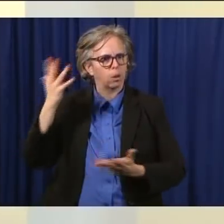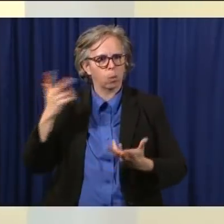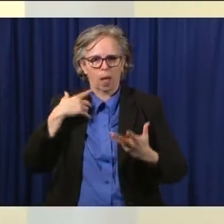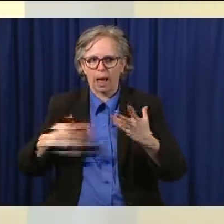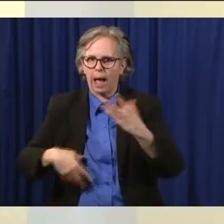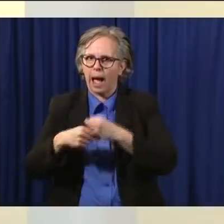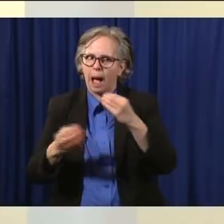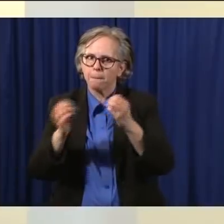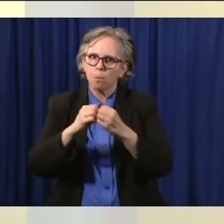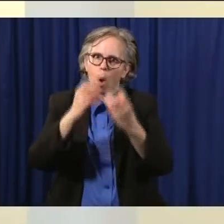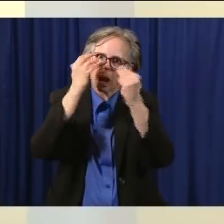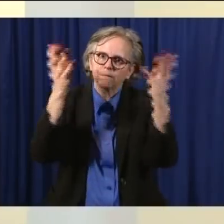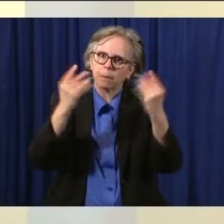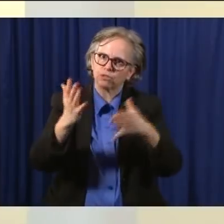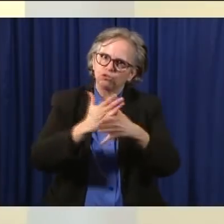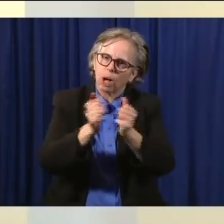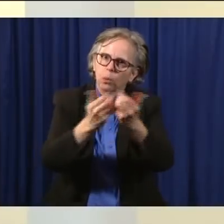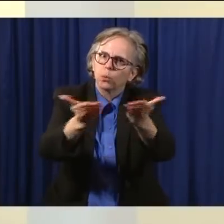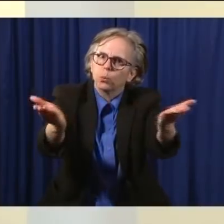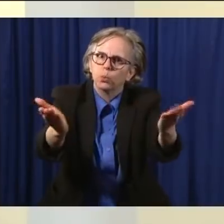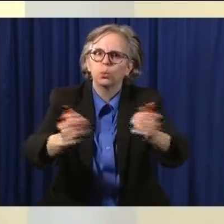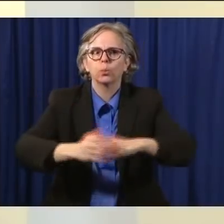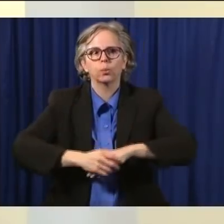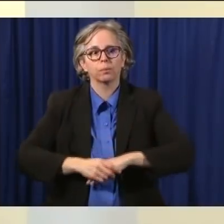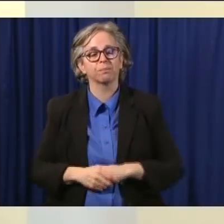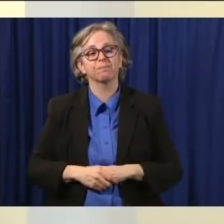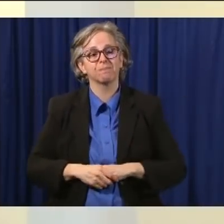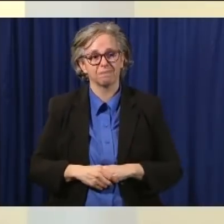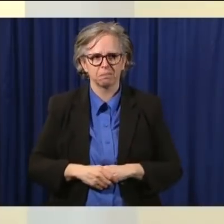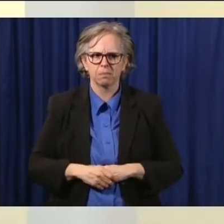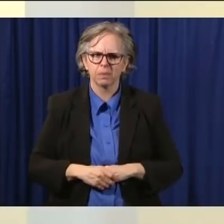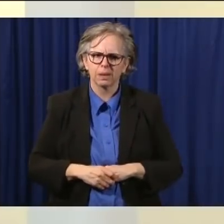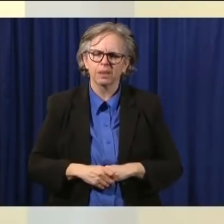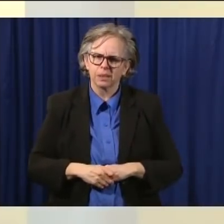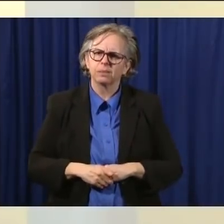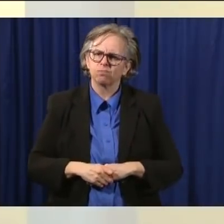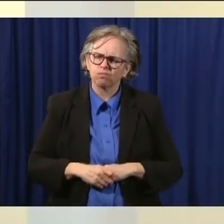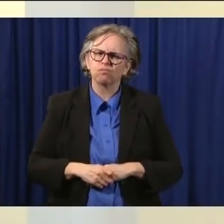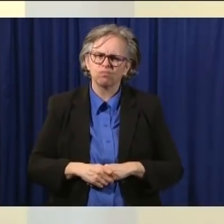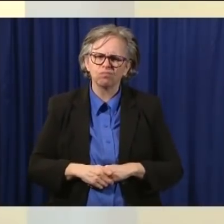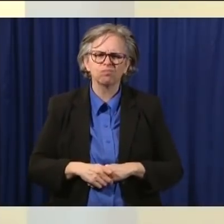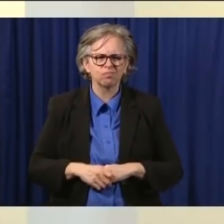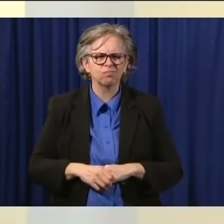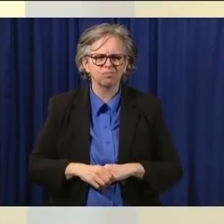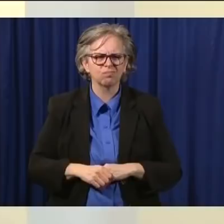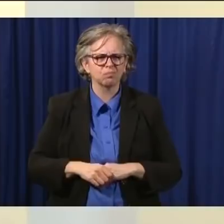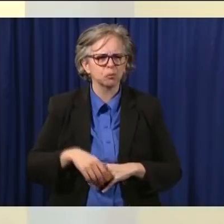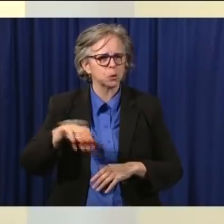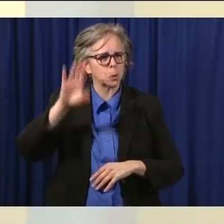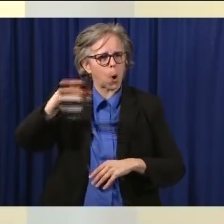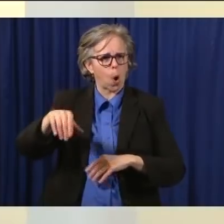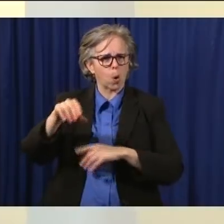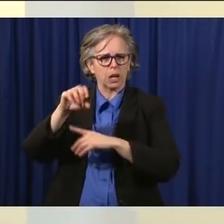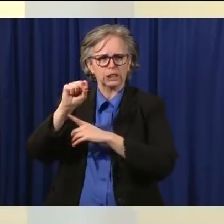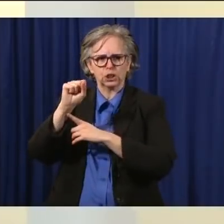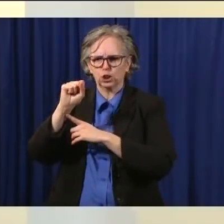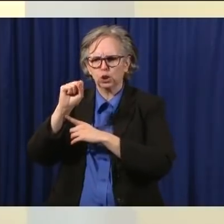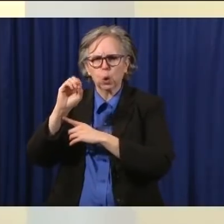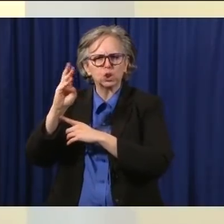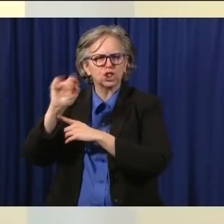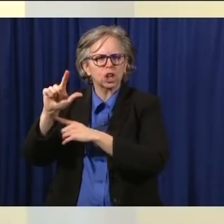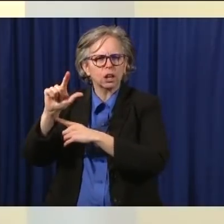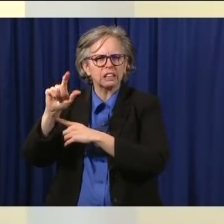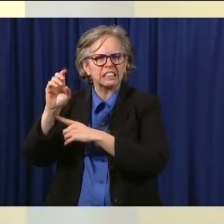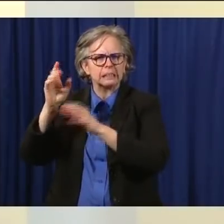of opportunity and social determinants of health that we've had a data team work on